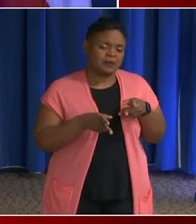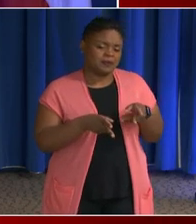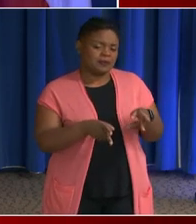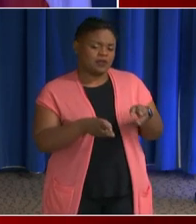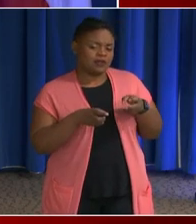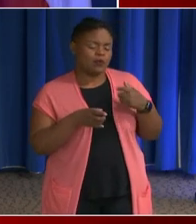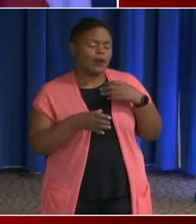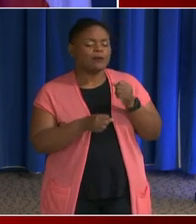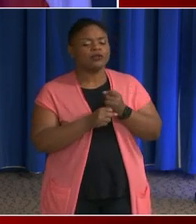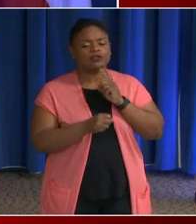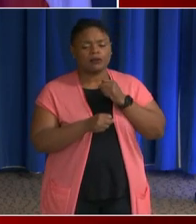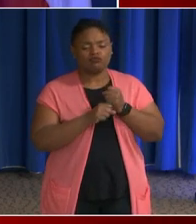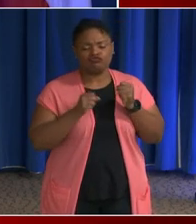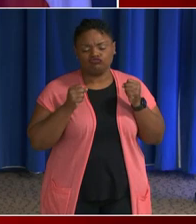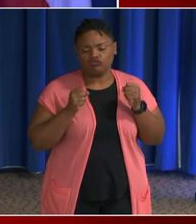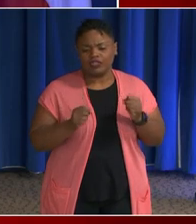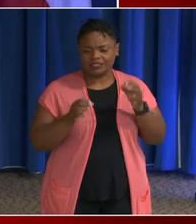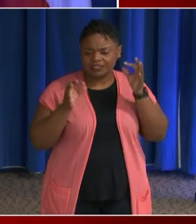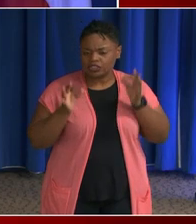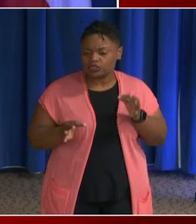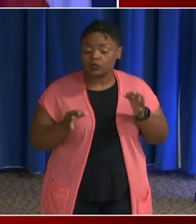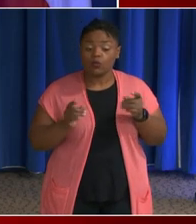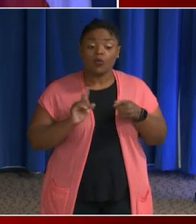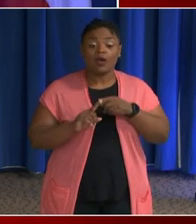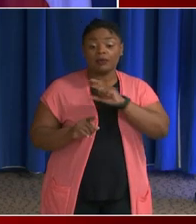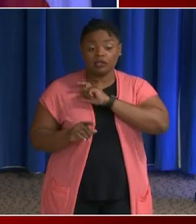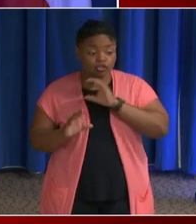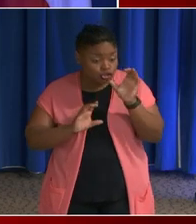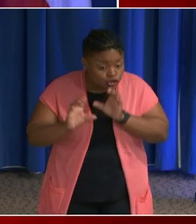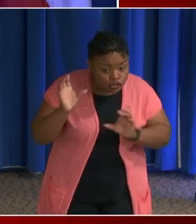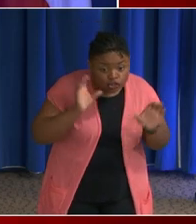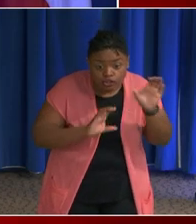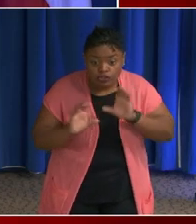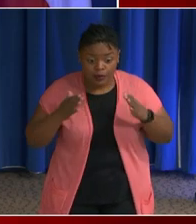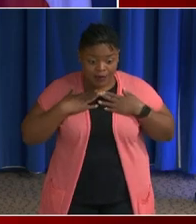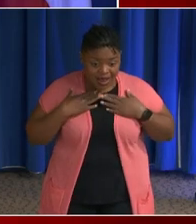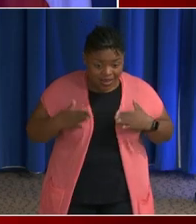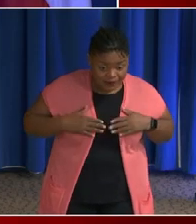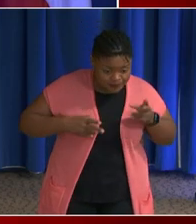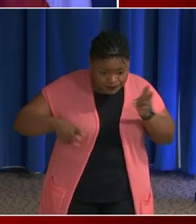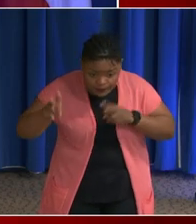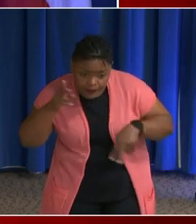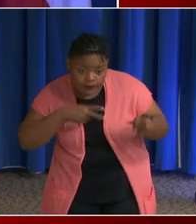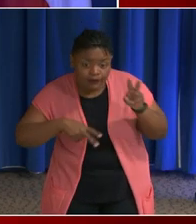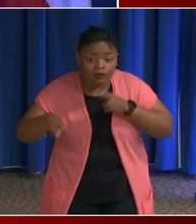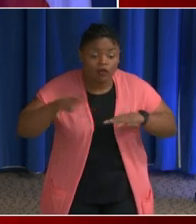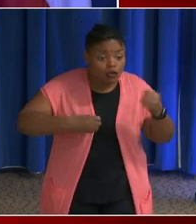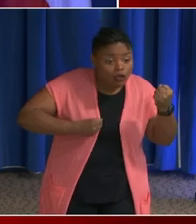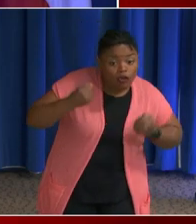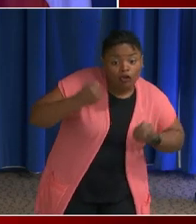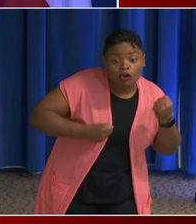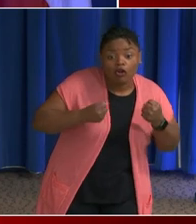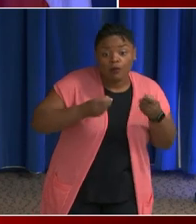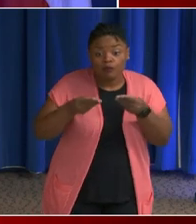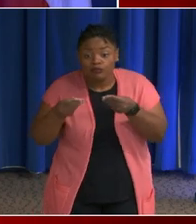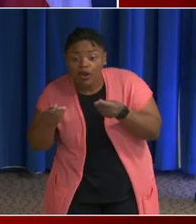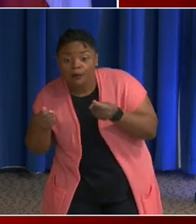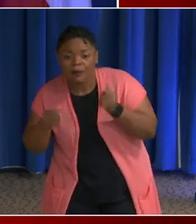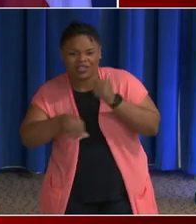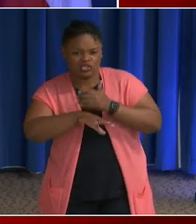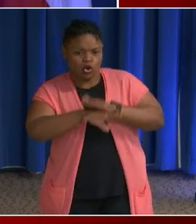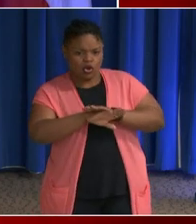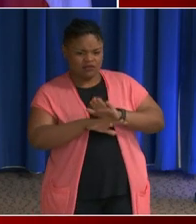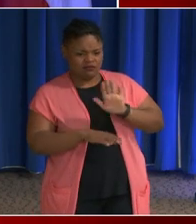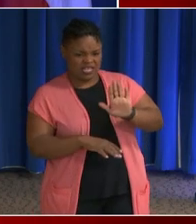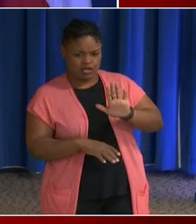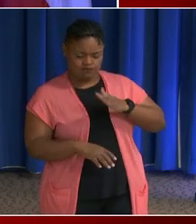procedural justice in cases where a police officer's search of a person or their vehicle, home, or property is based only on the person's consent to the